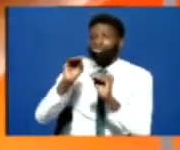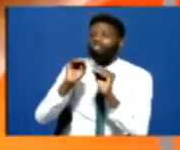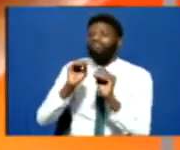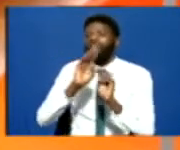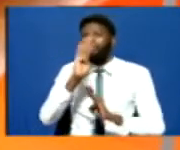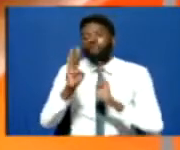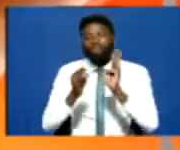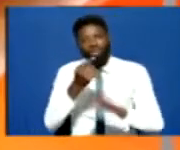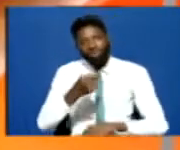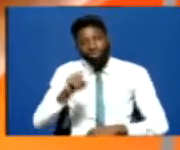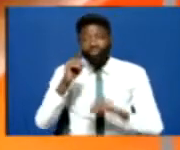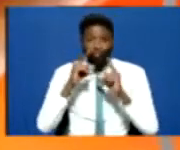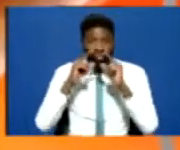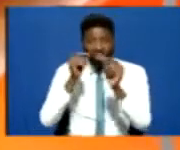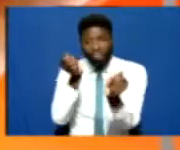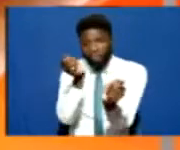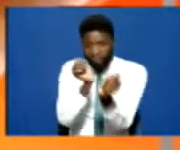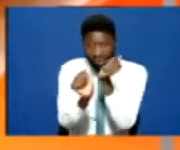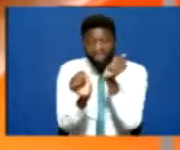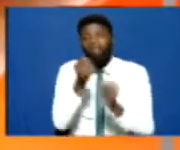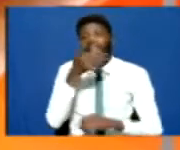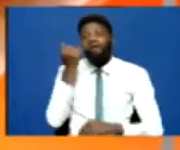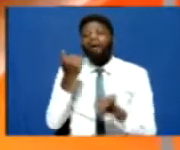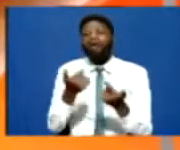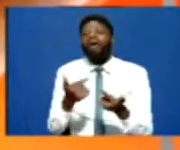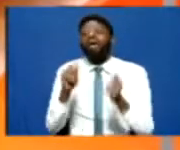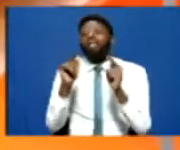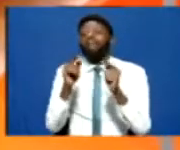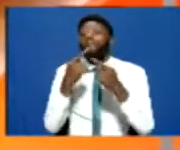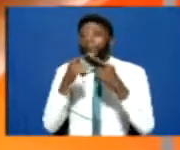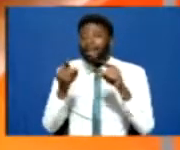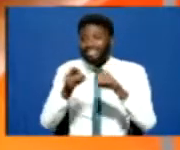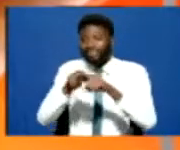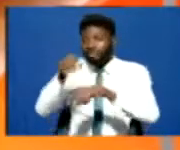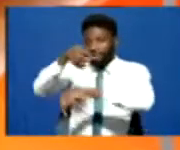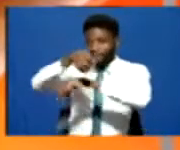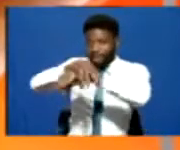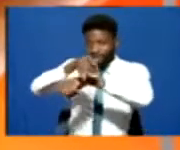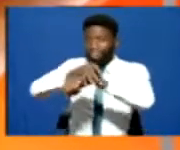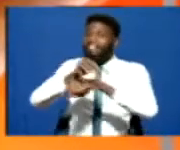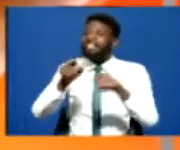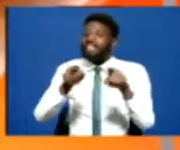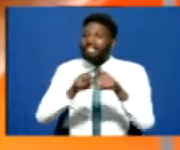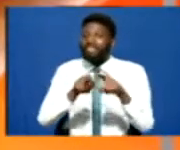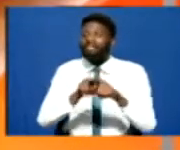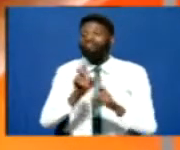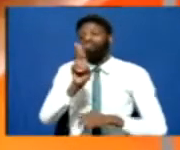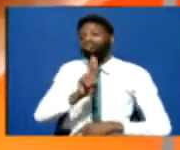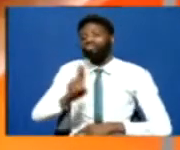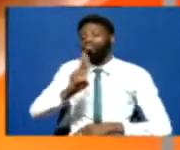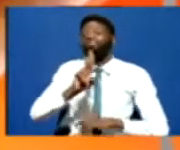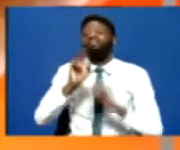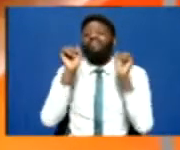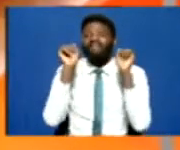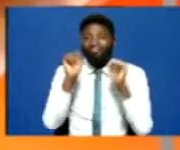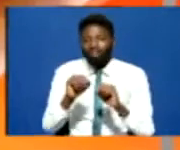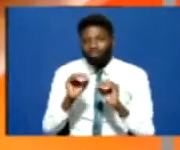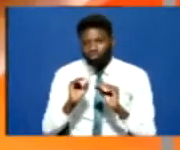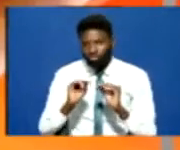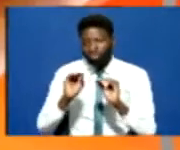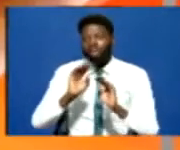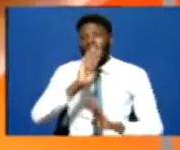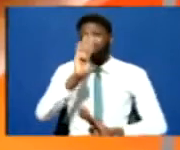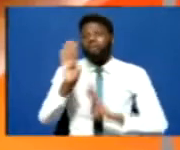on the students, but was quick to add that counseling can also be used to instill discipline and avoid further distractions